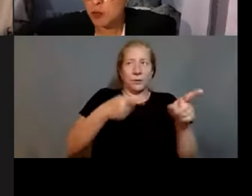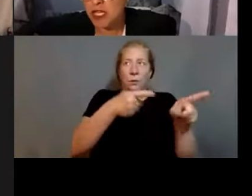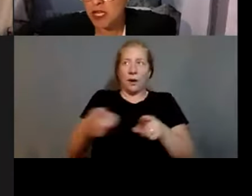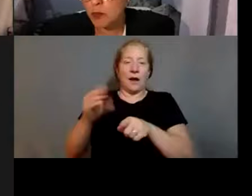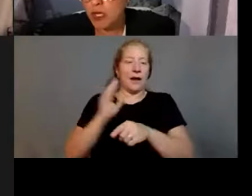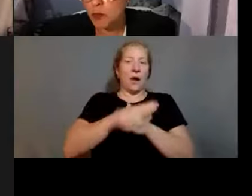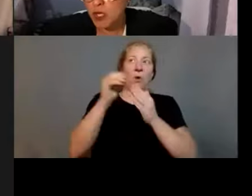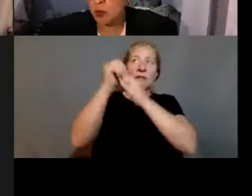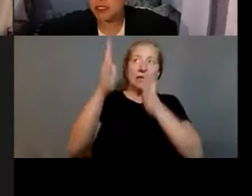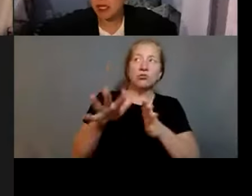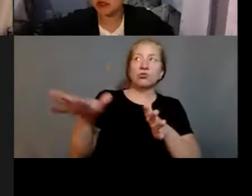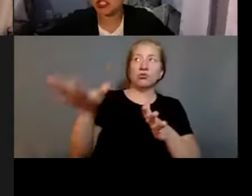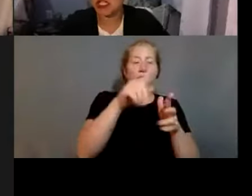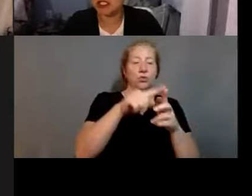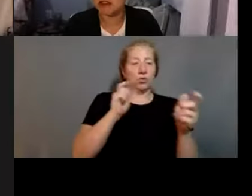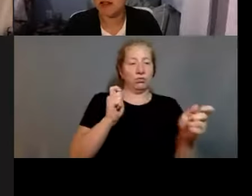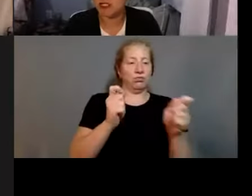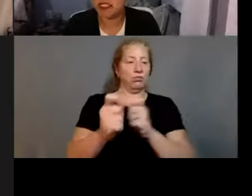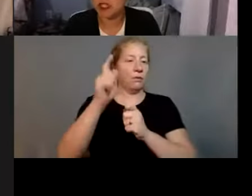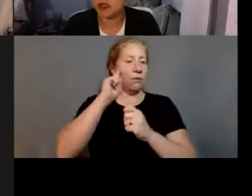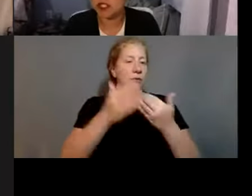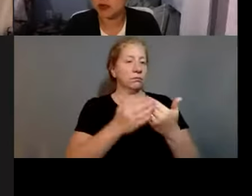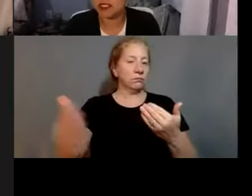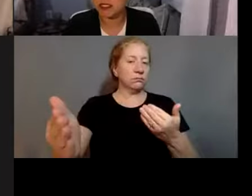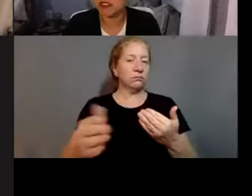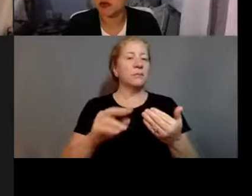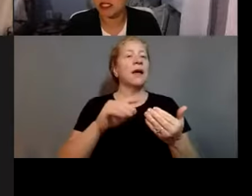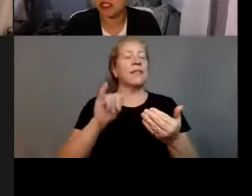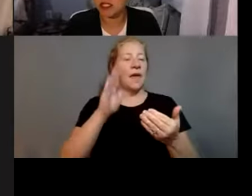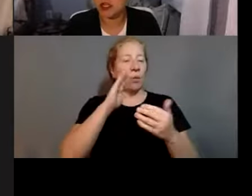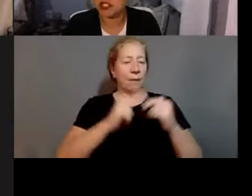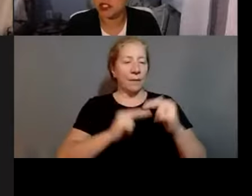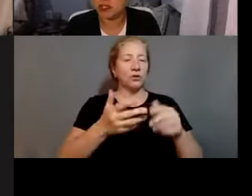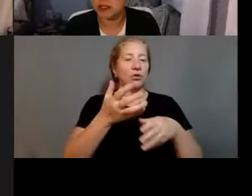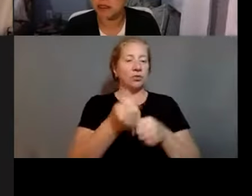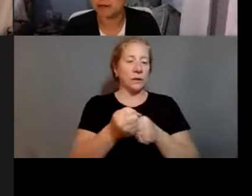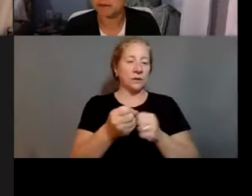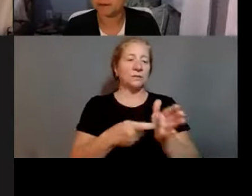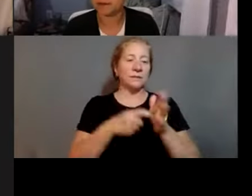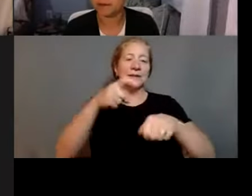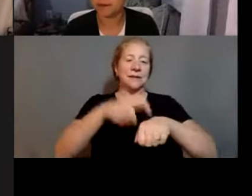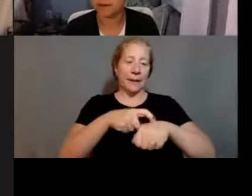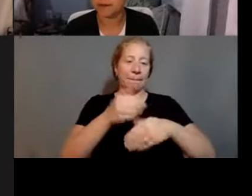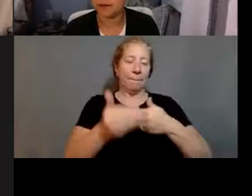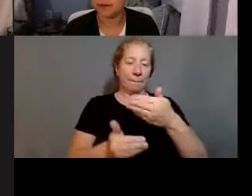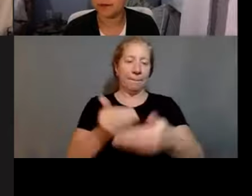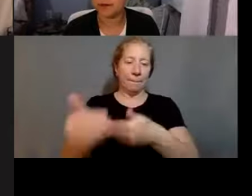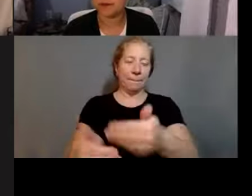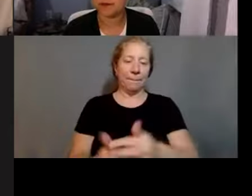so that we can work to make those changes so that families can learn to trust us and trust our institutions.